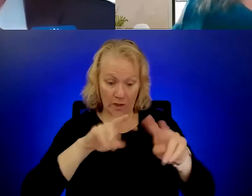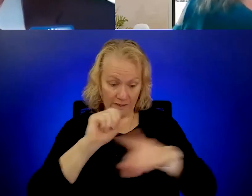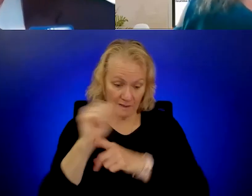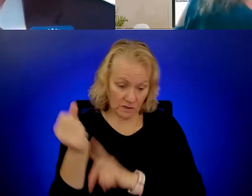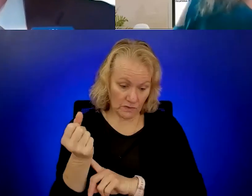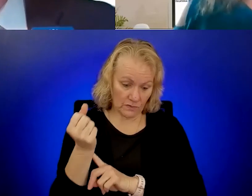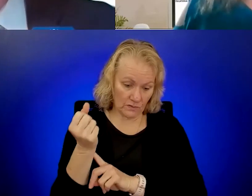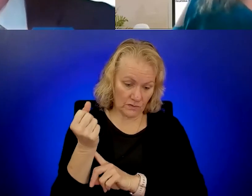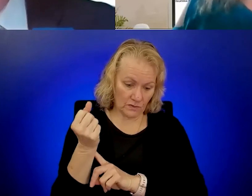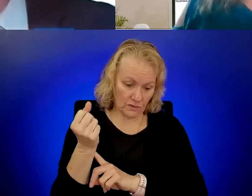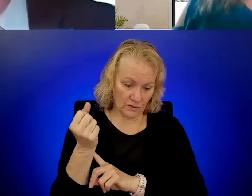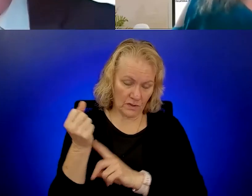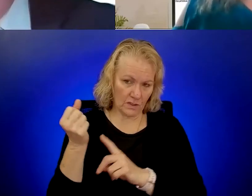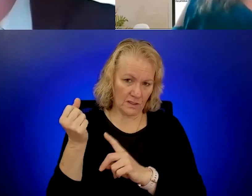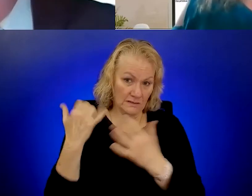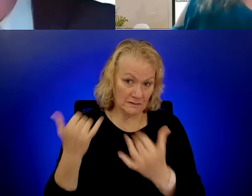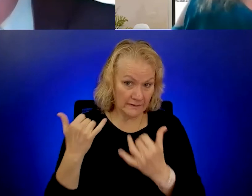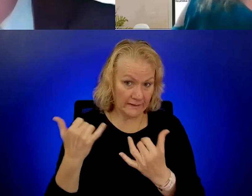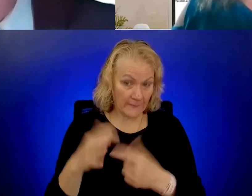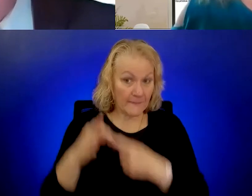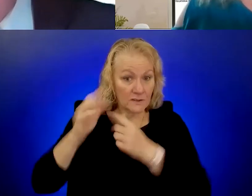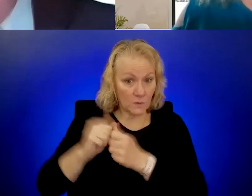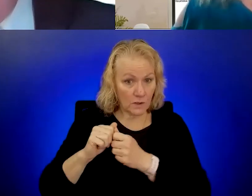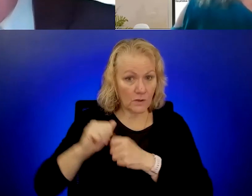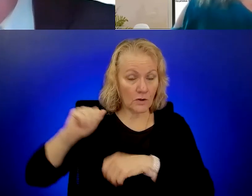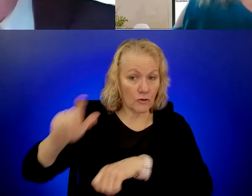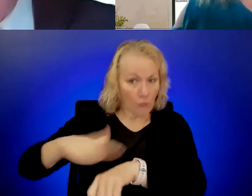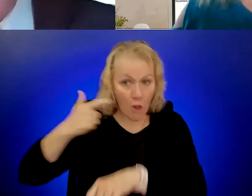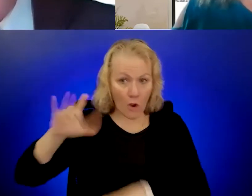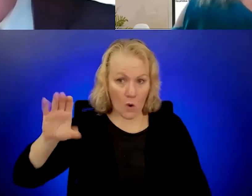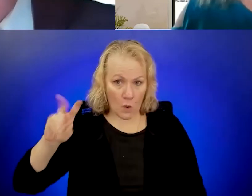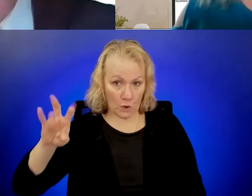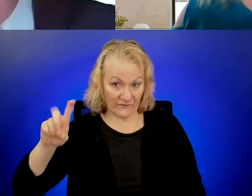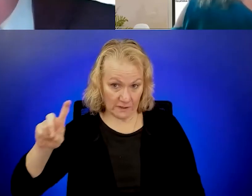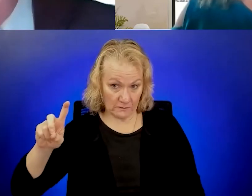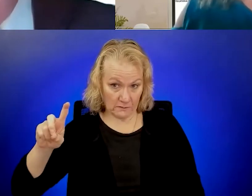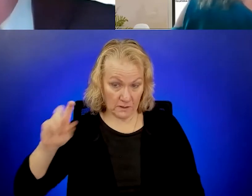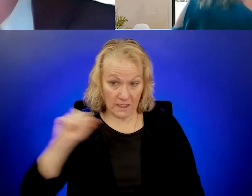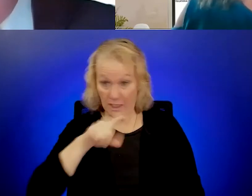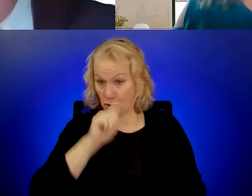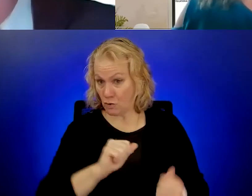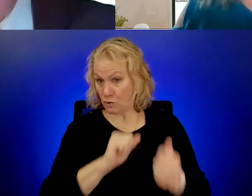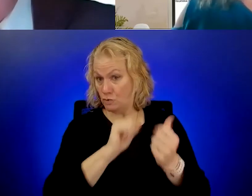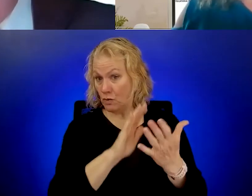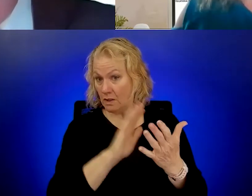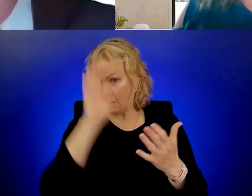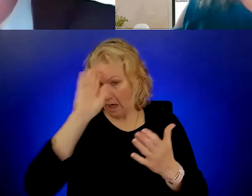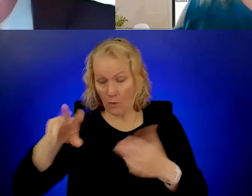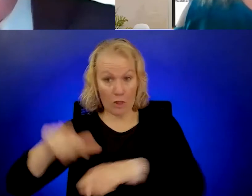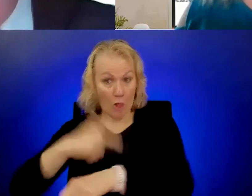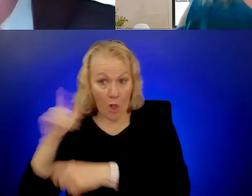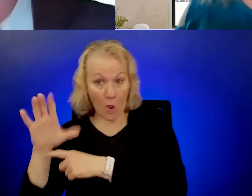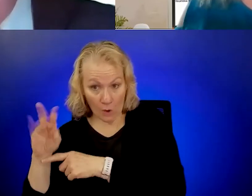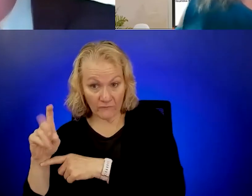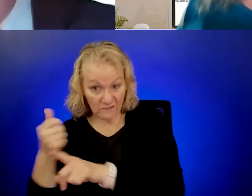today, particularly with long COVID, can you address? I know long COVID is considered to be